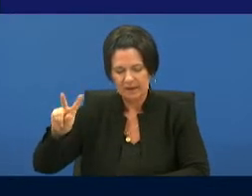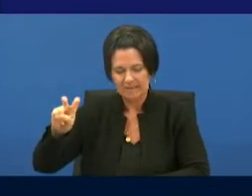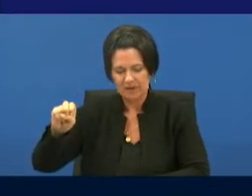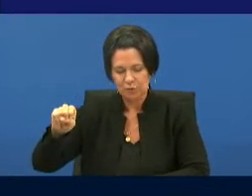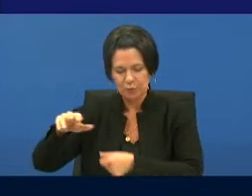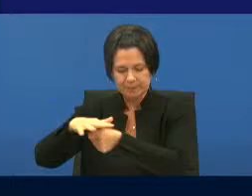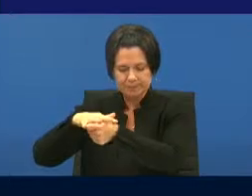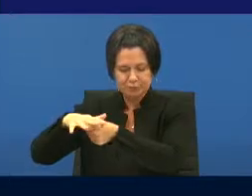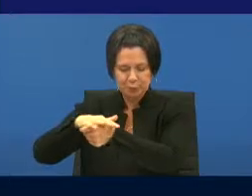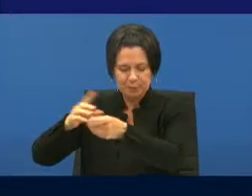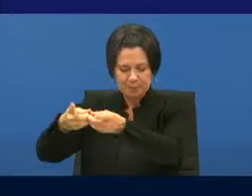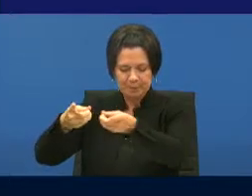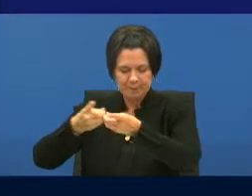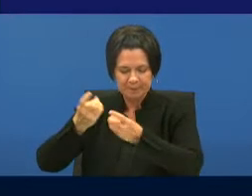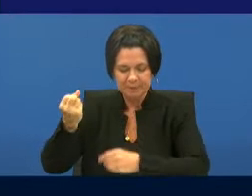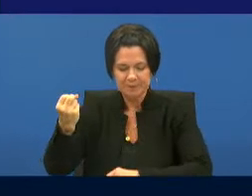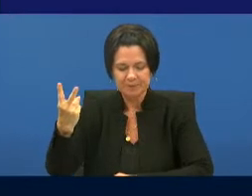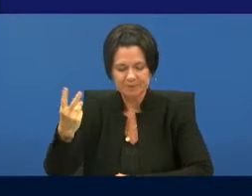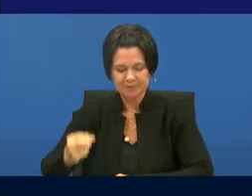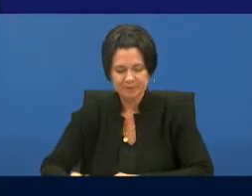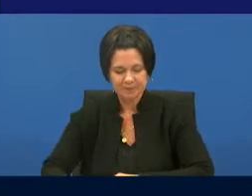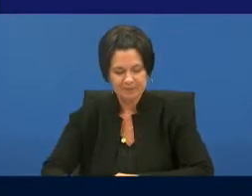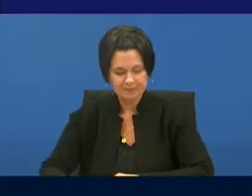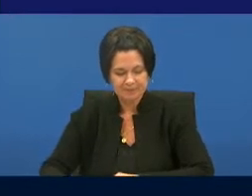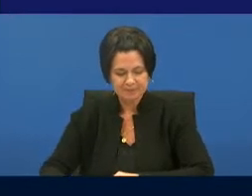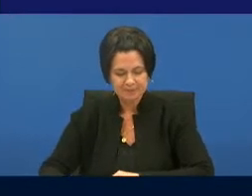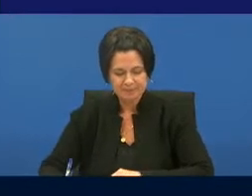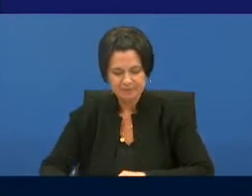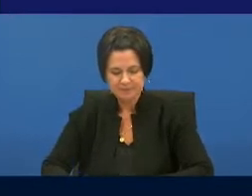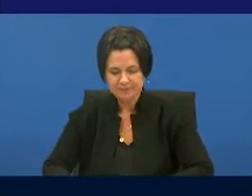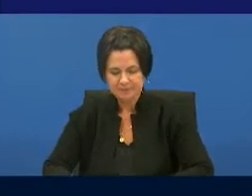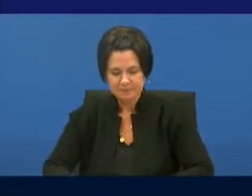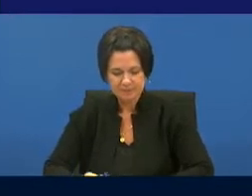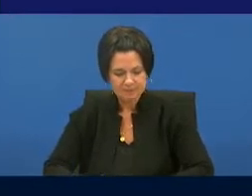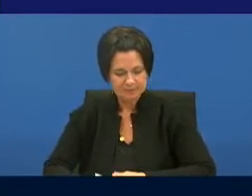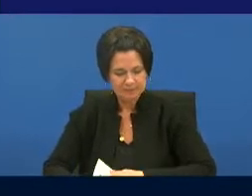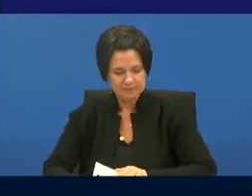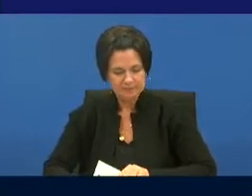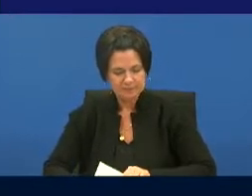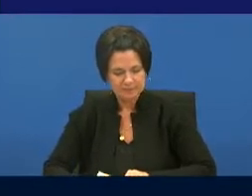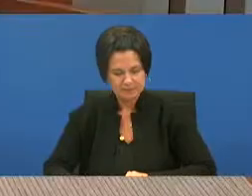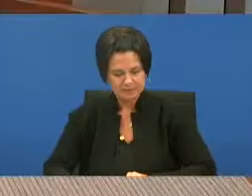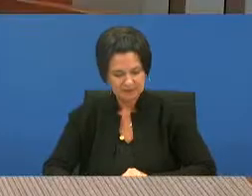to approve carried 6-0. Anyone here wishing to speak on this item?